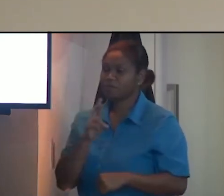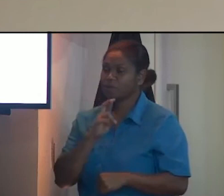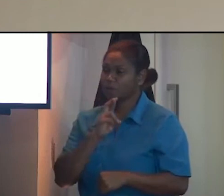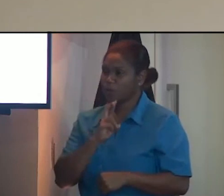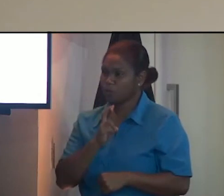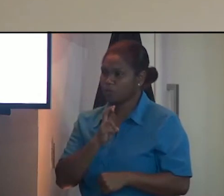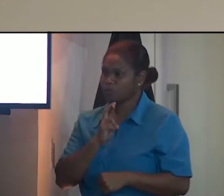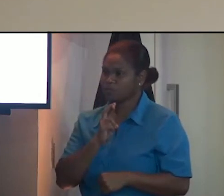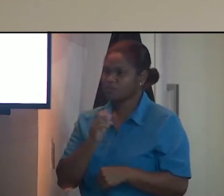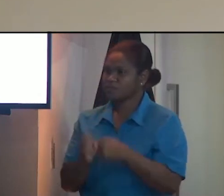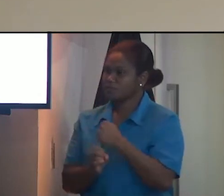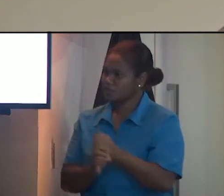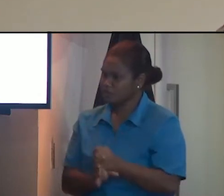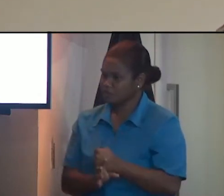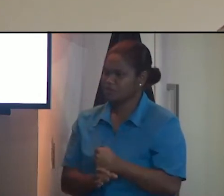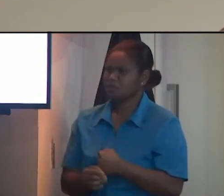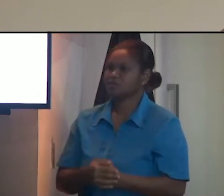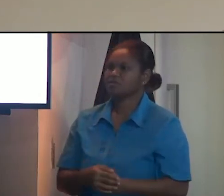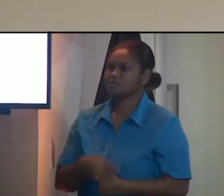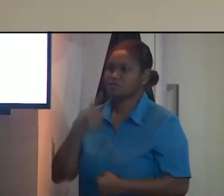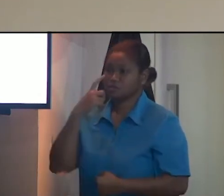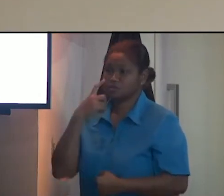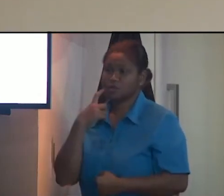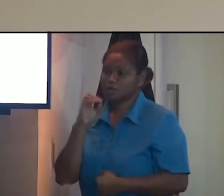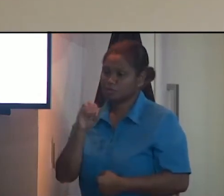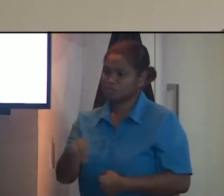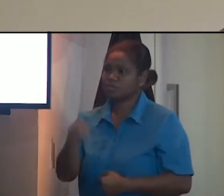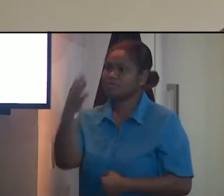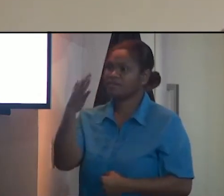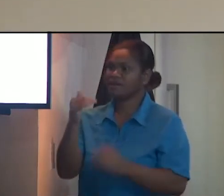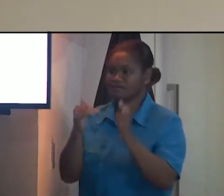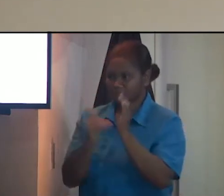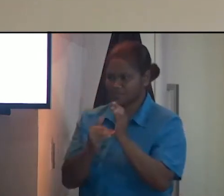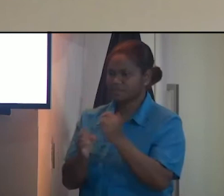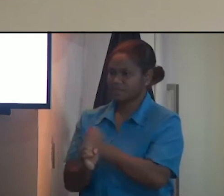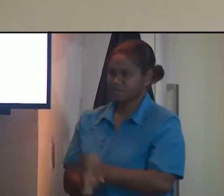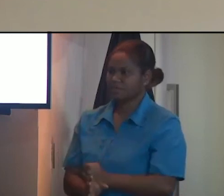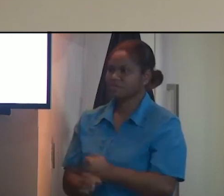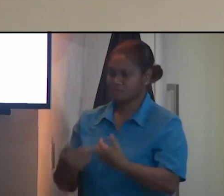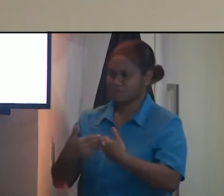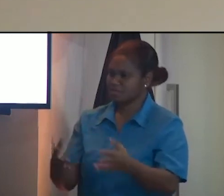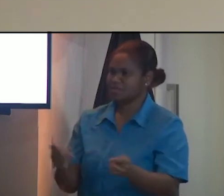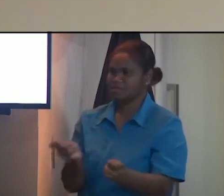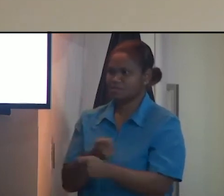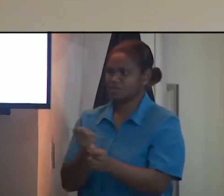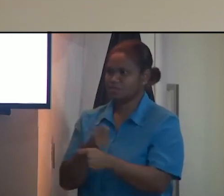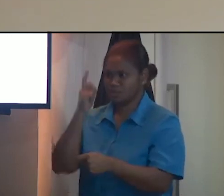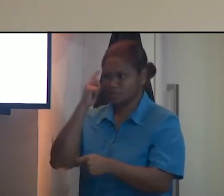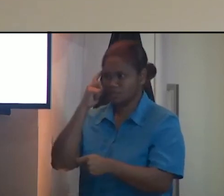government's push for five reserve seats is something rather than nothing, and it's a start to changing our perspective